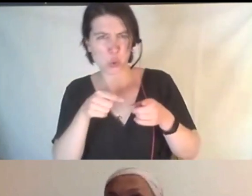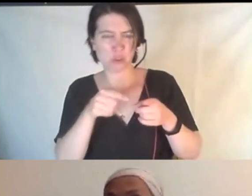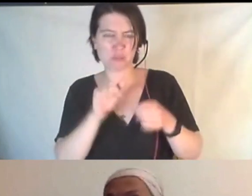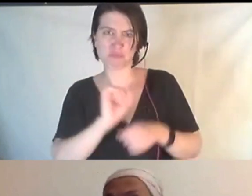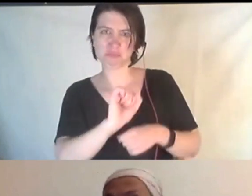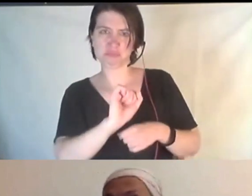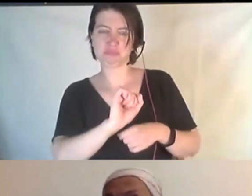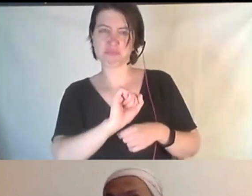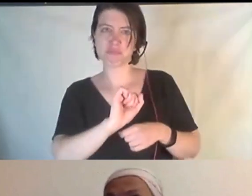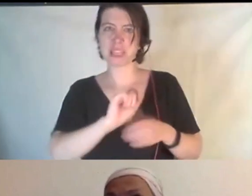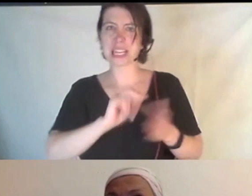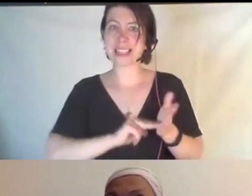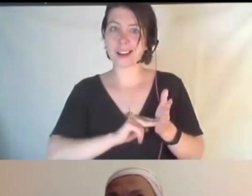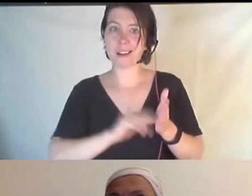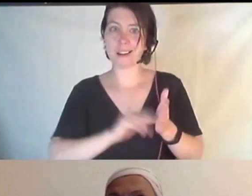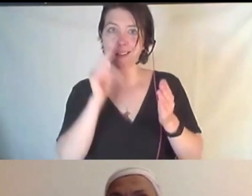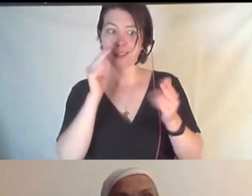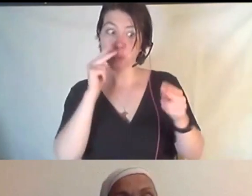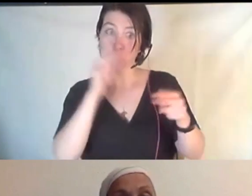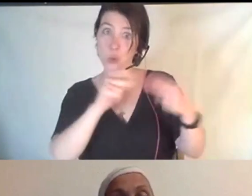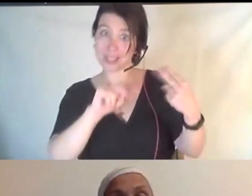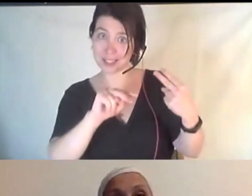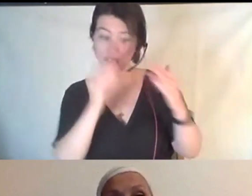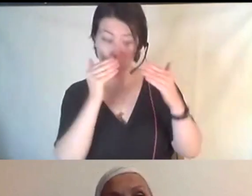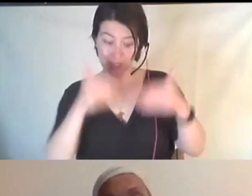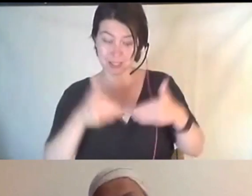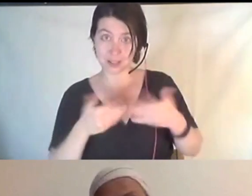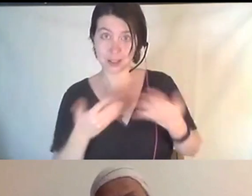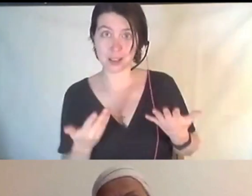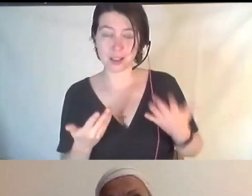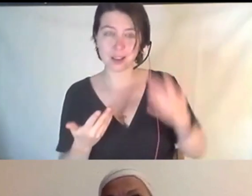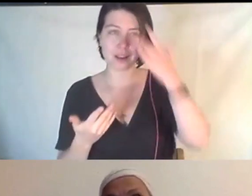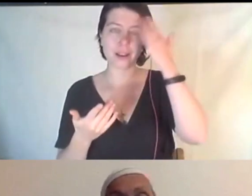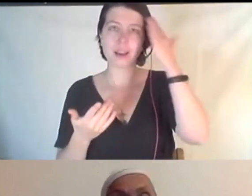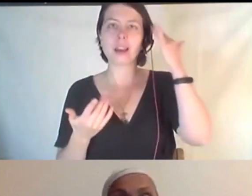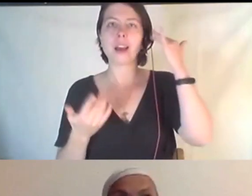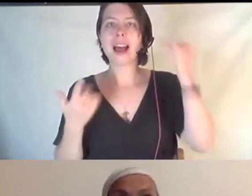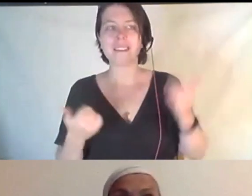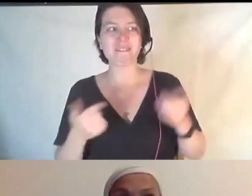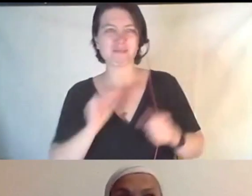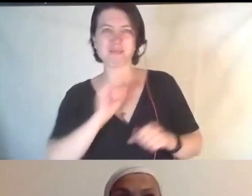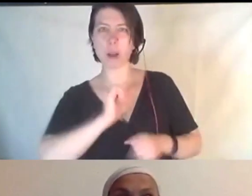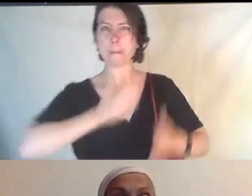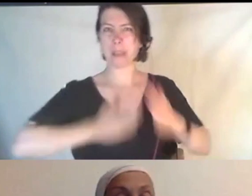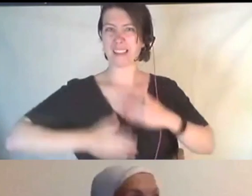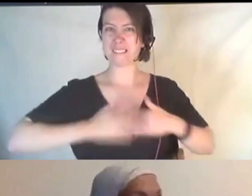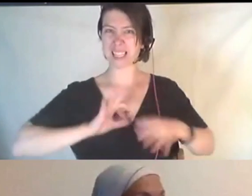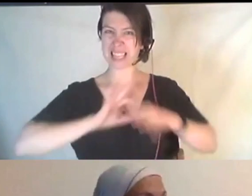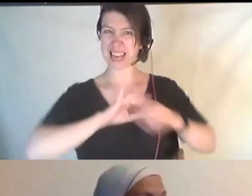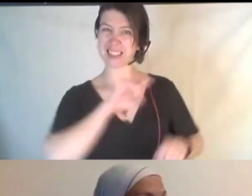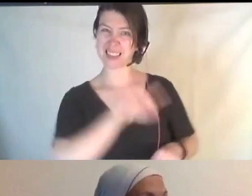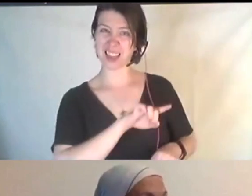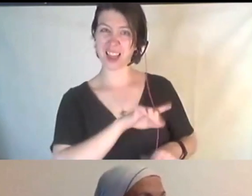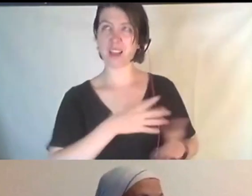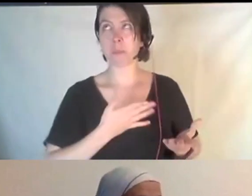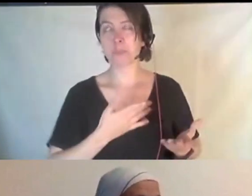behaviours. But we're not trying to pretend Naina doesn't have a disability. We're not trying to hide all that. It's just that Naina herself